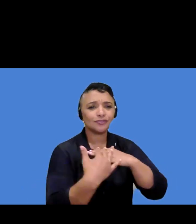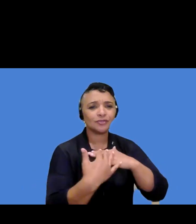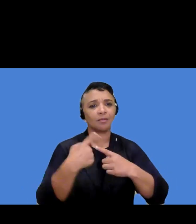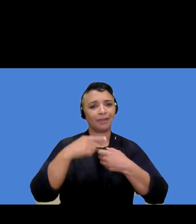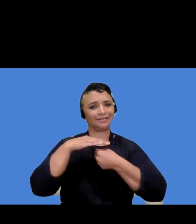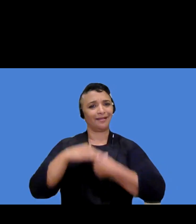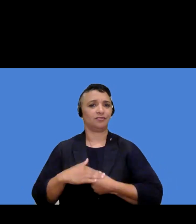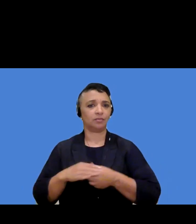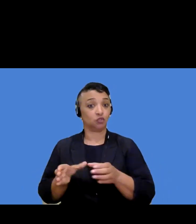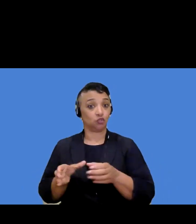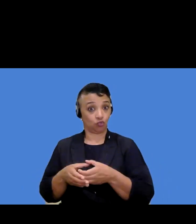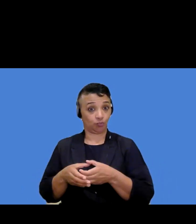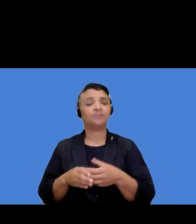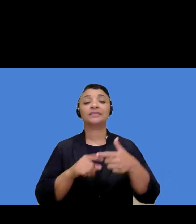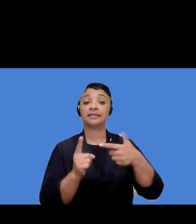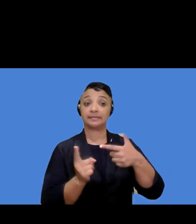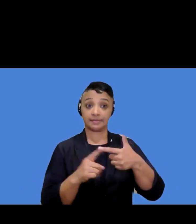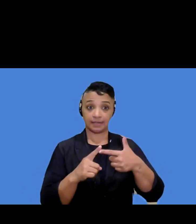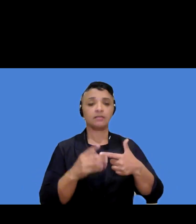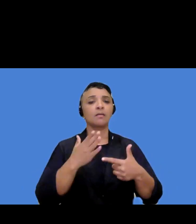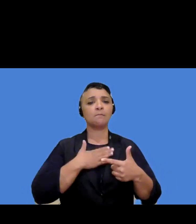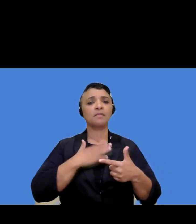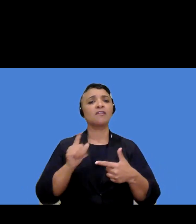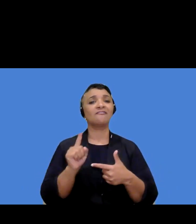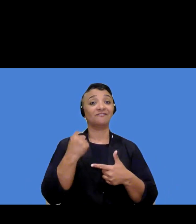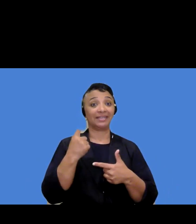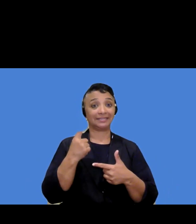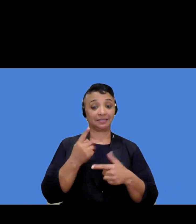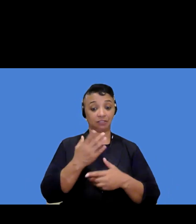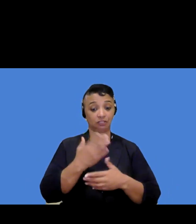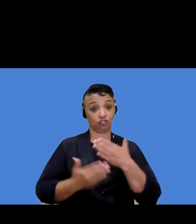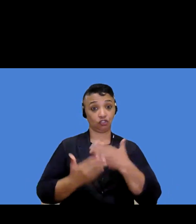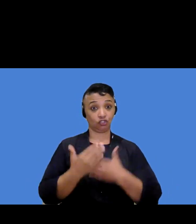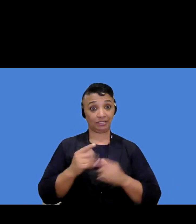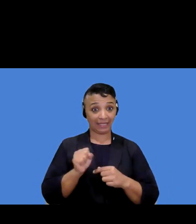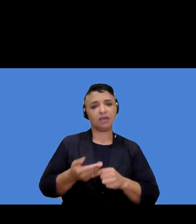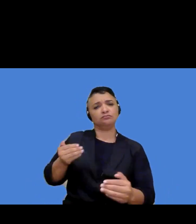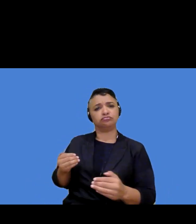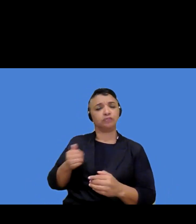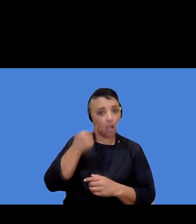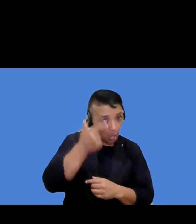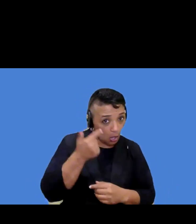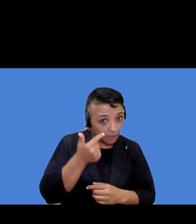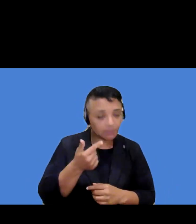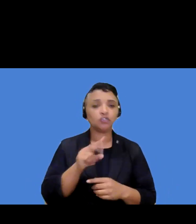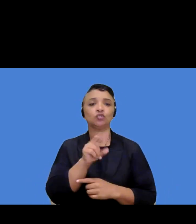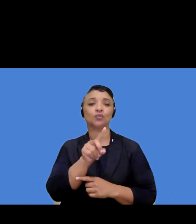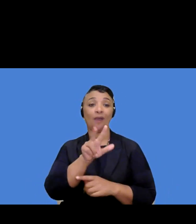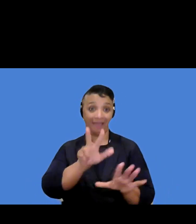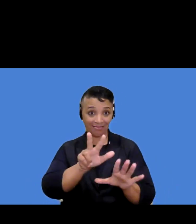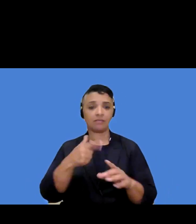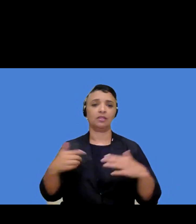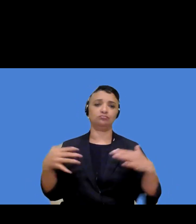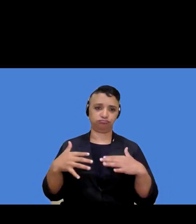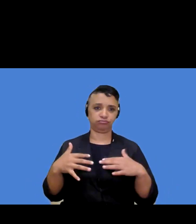Second, my engagement in the first Disability Summit in 2018 in London, and second Disability Summit